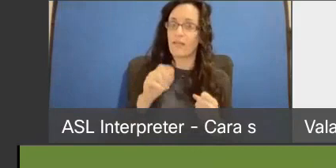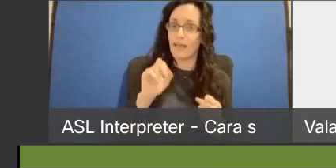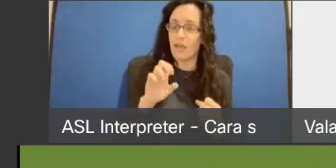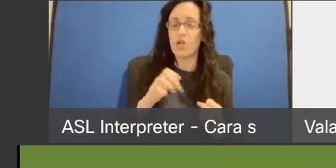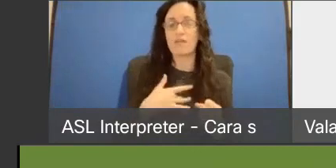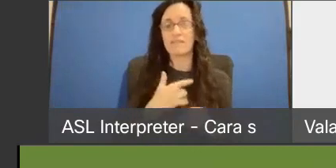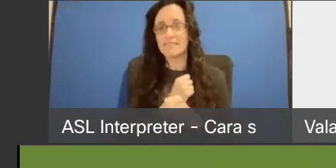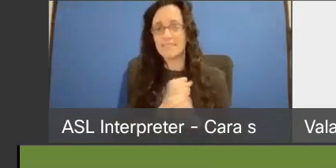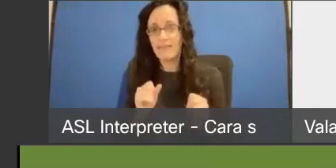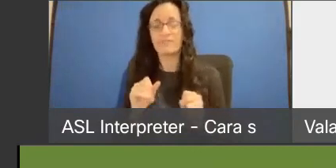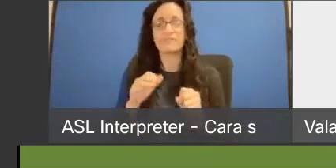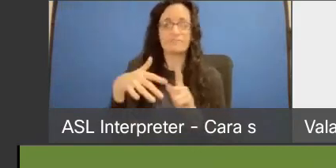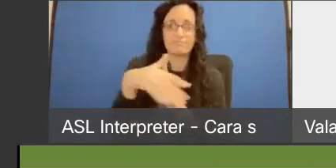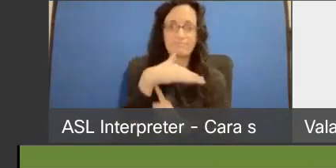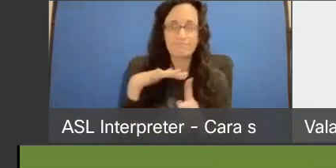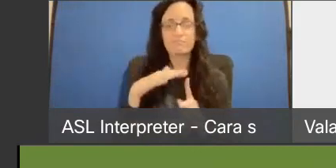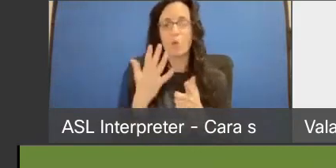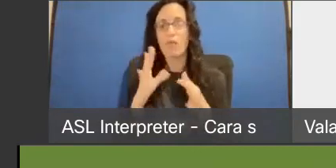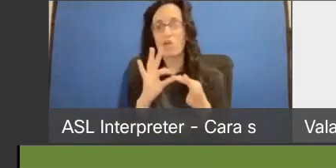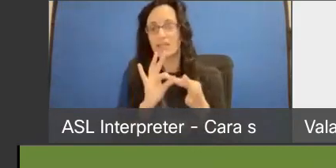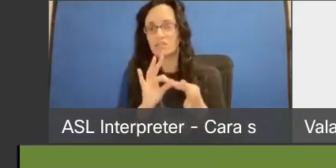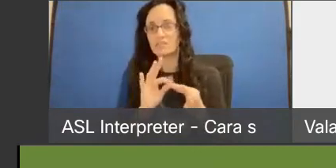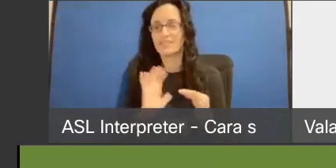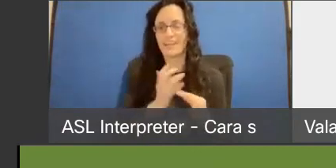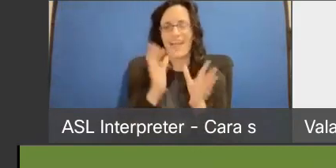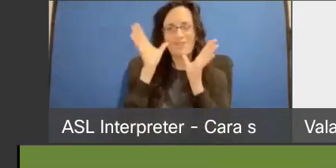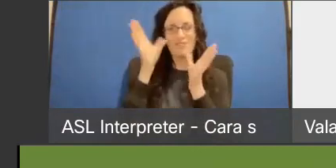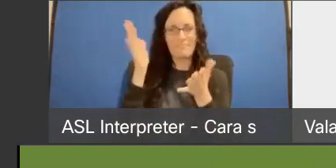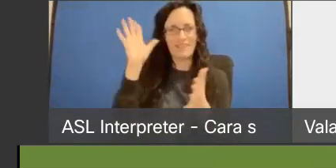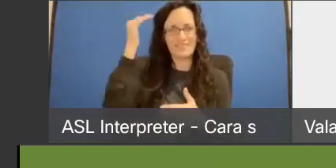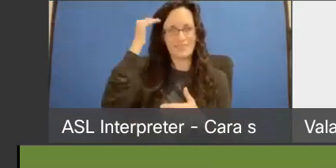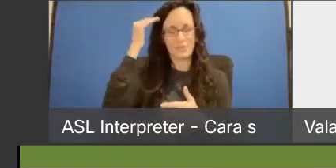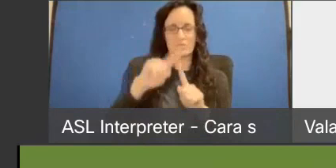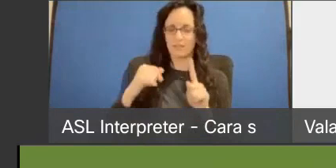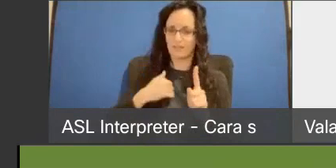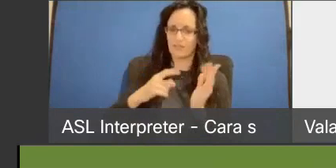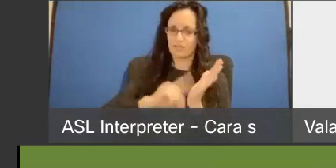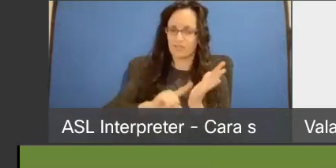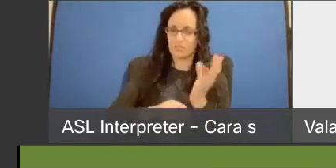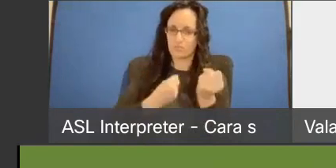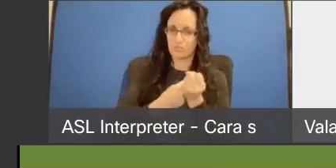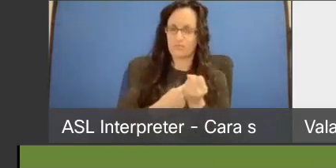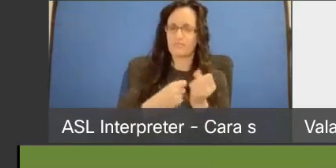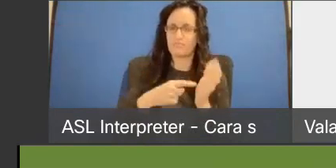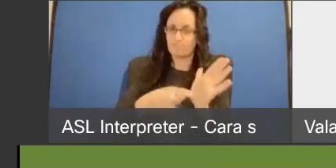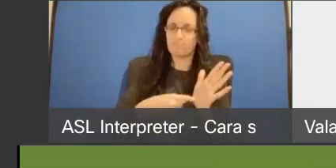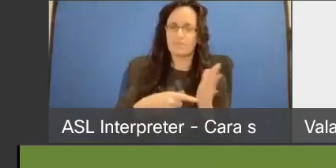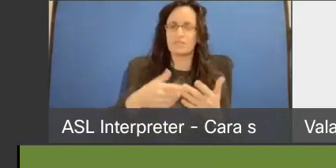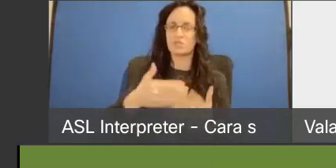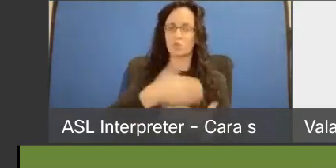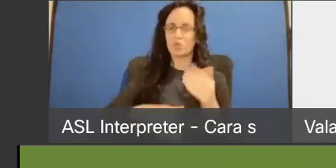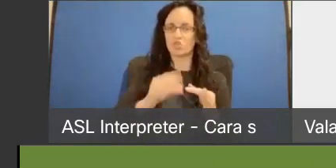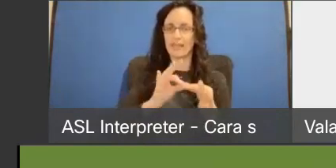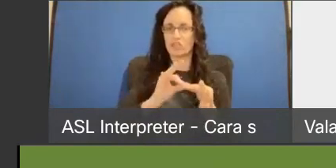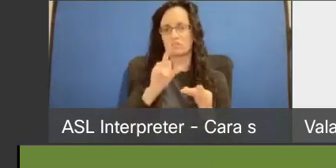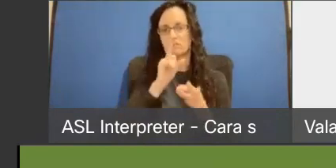those connections. Our grandmothers knew this, but there's research that really, really supports that social connection is a protective factor for lots of things. For